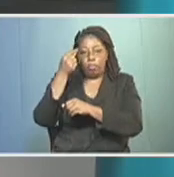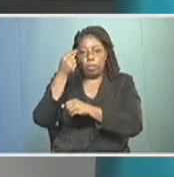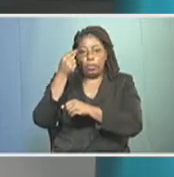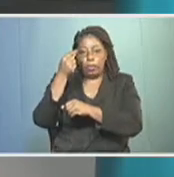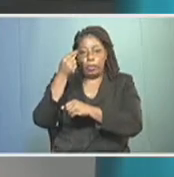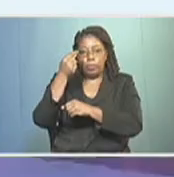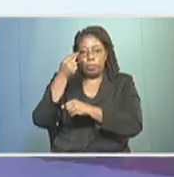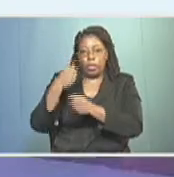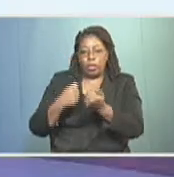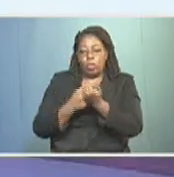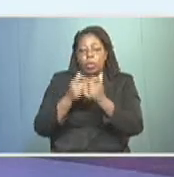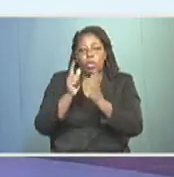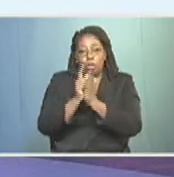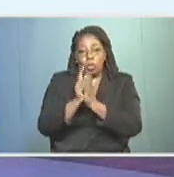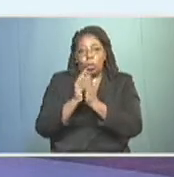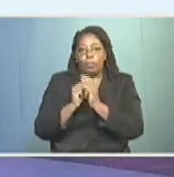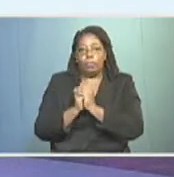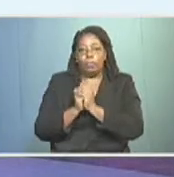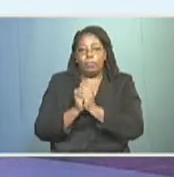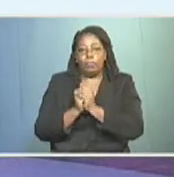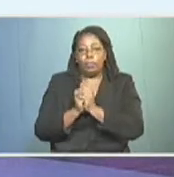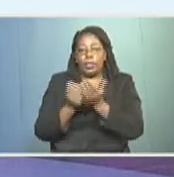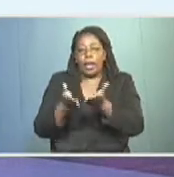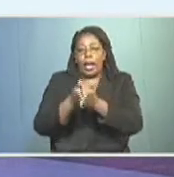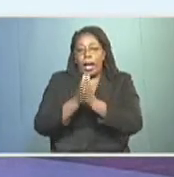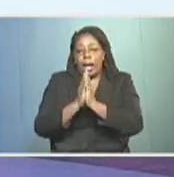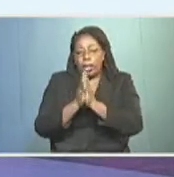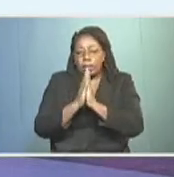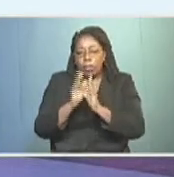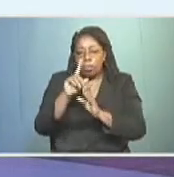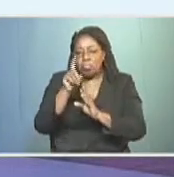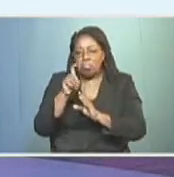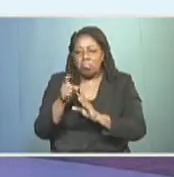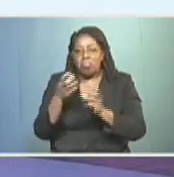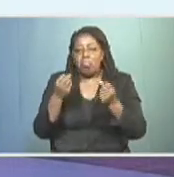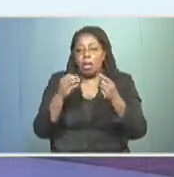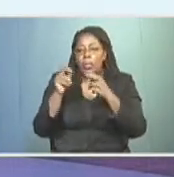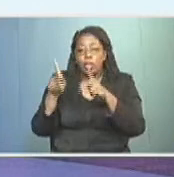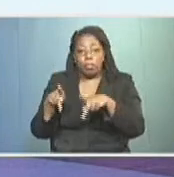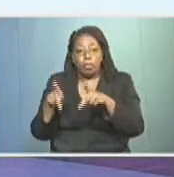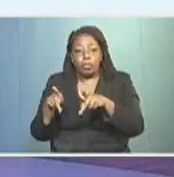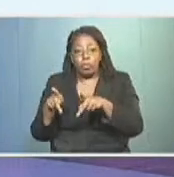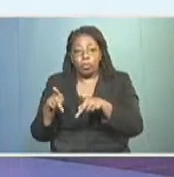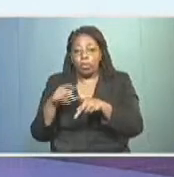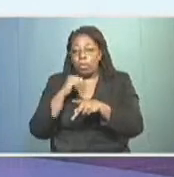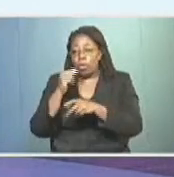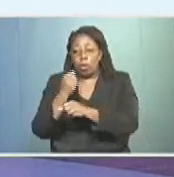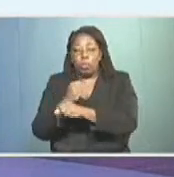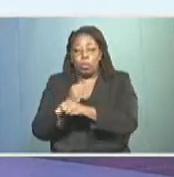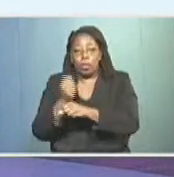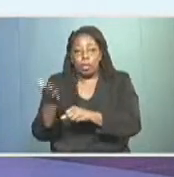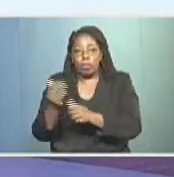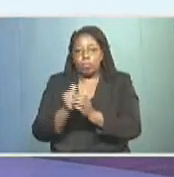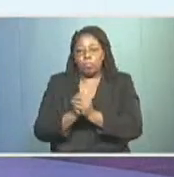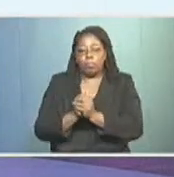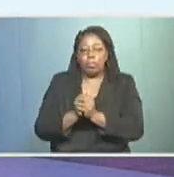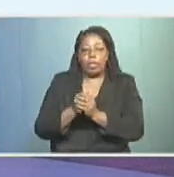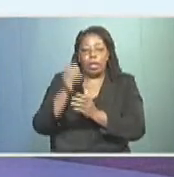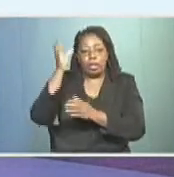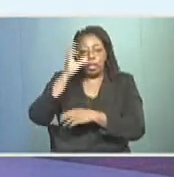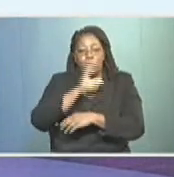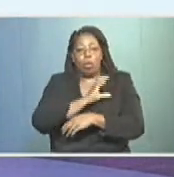that regard. Now, when asked how many workers are furloughed, Press Secretary Clint Watson says there was no record